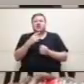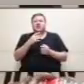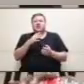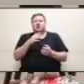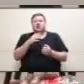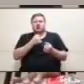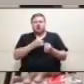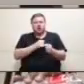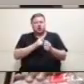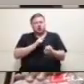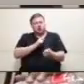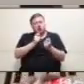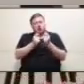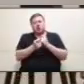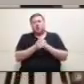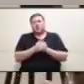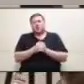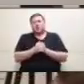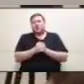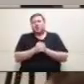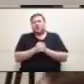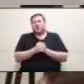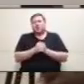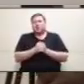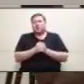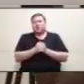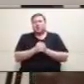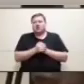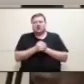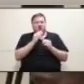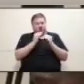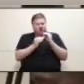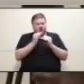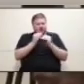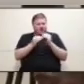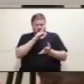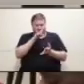Do you see yourself with any prospects of turning around the situation?